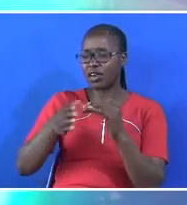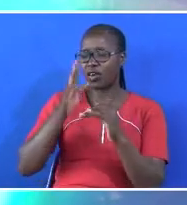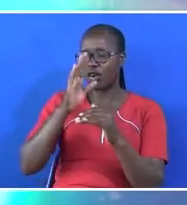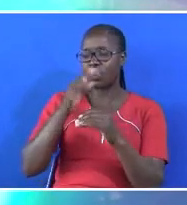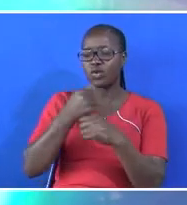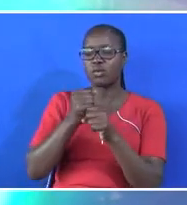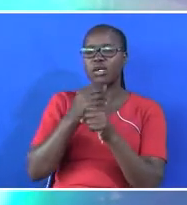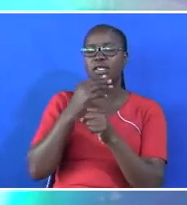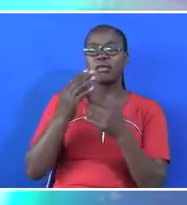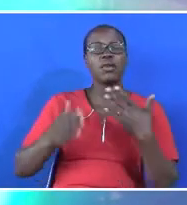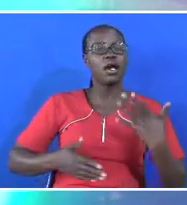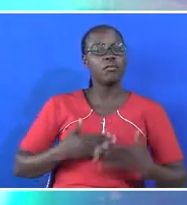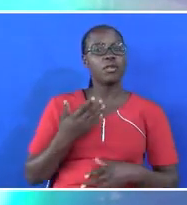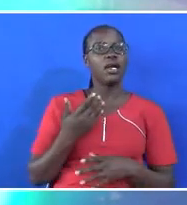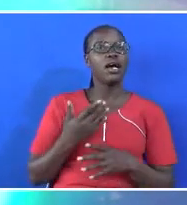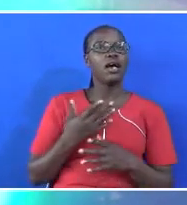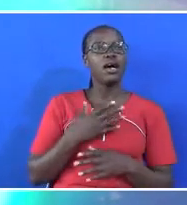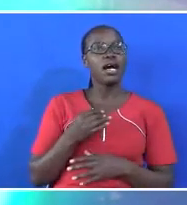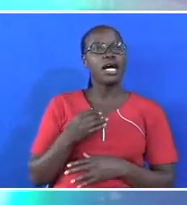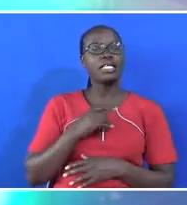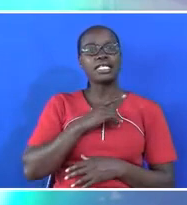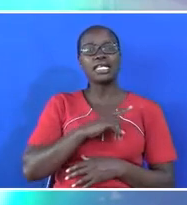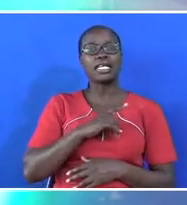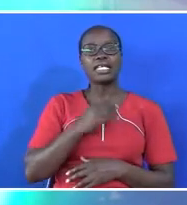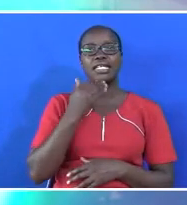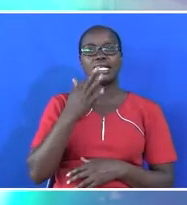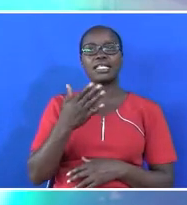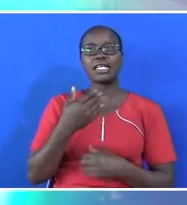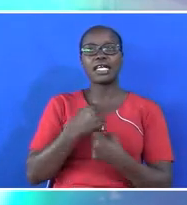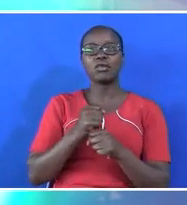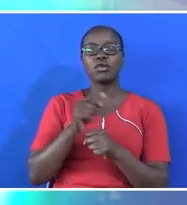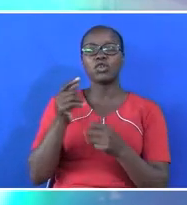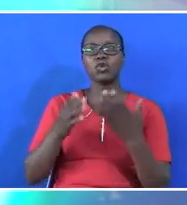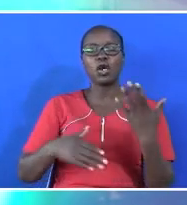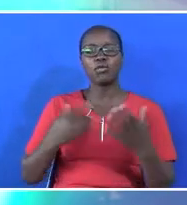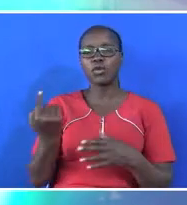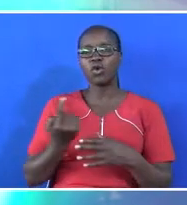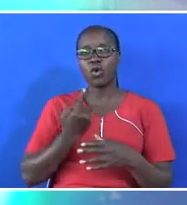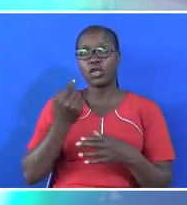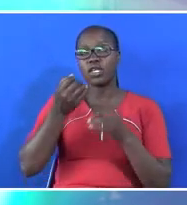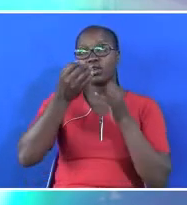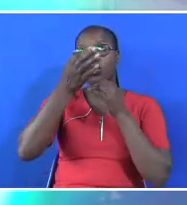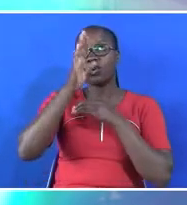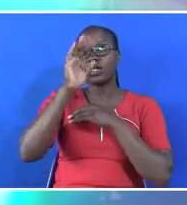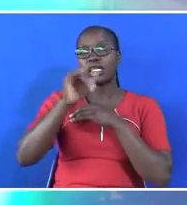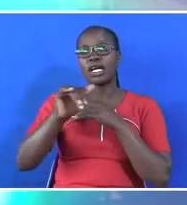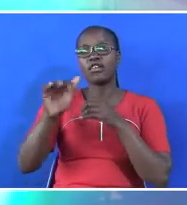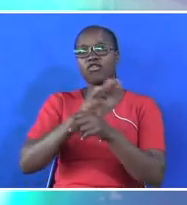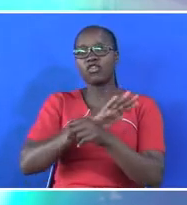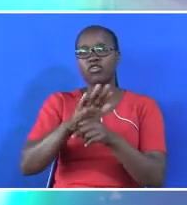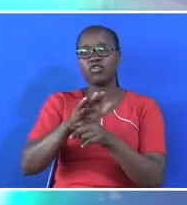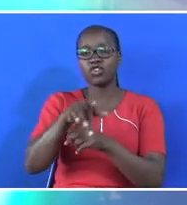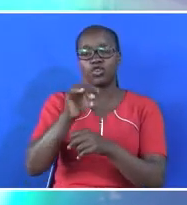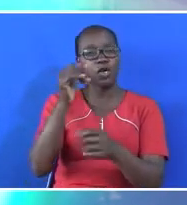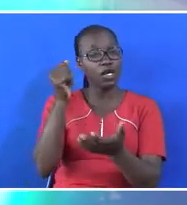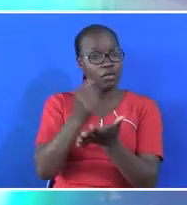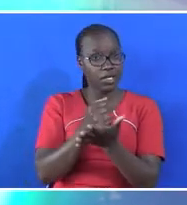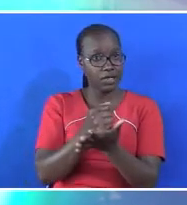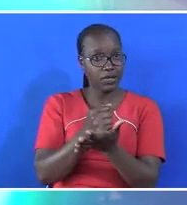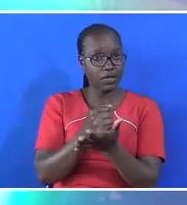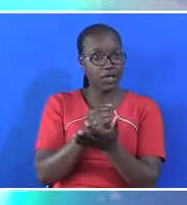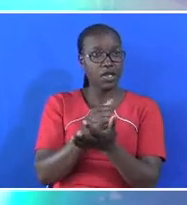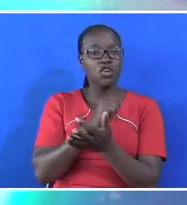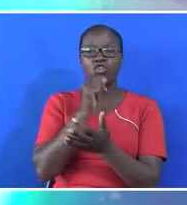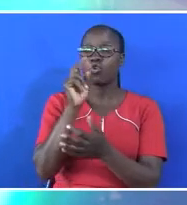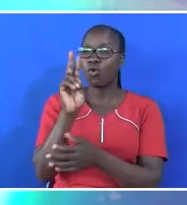And unfortunately, nothing can make you happy. Only God can fulfill you. Amen?